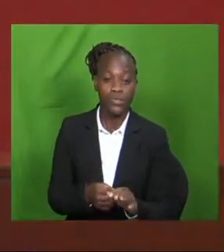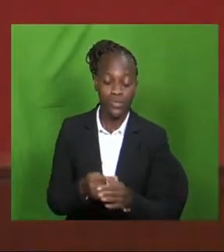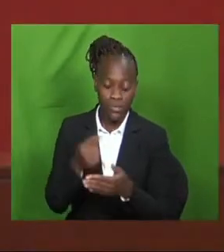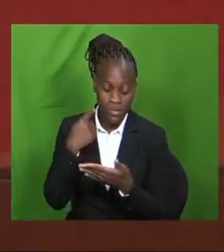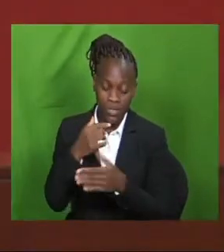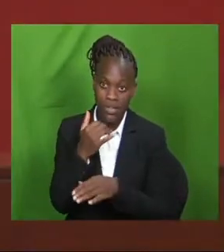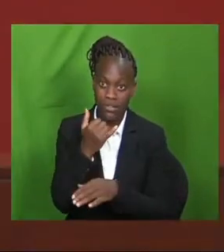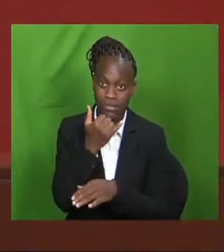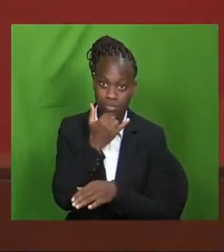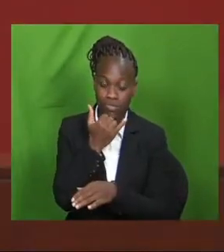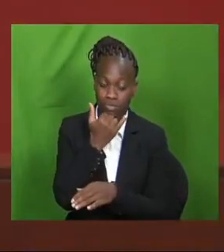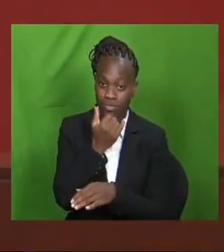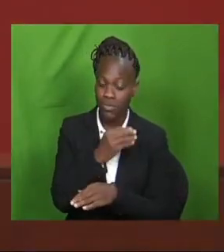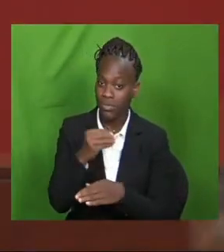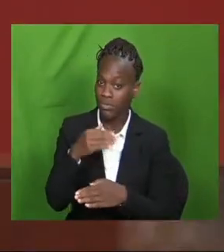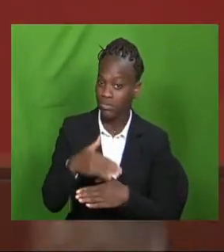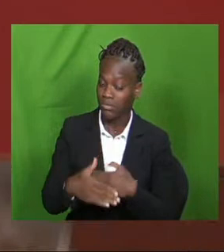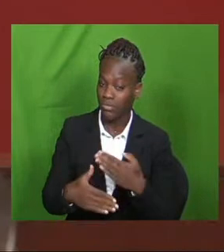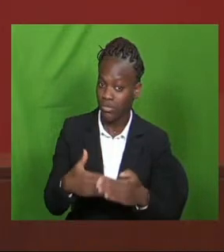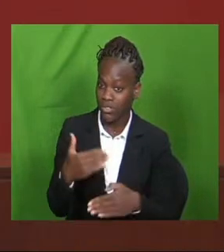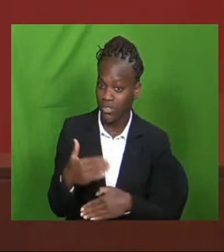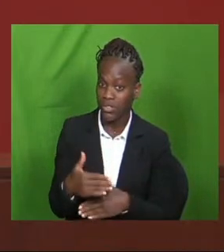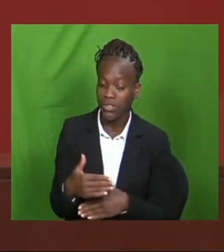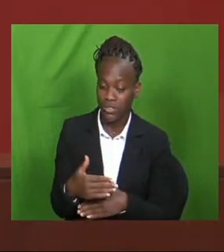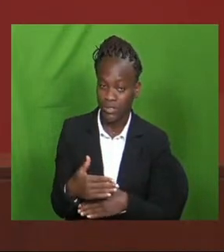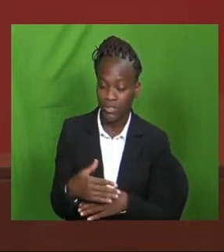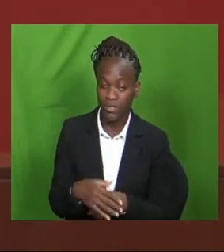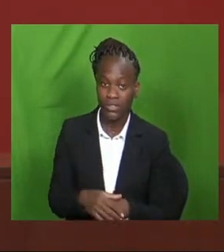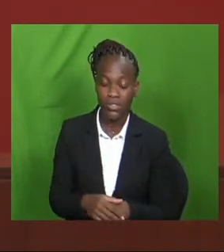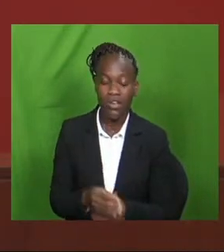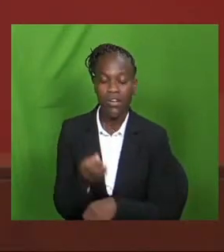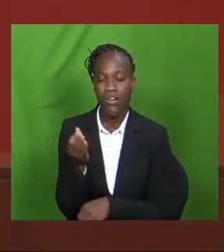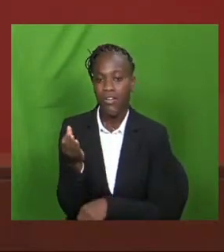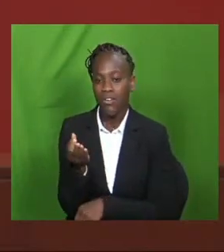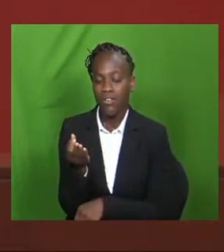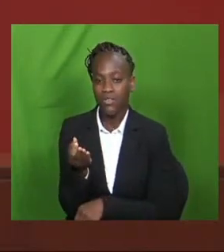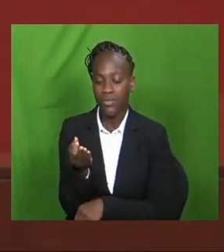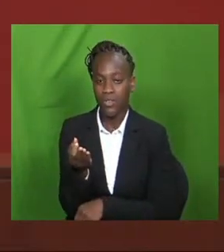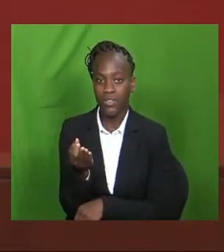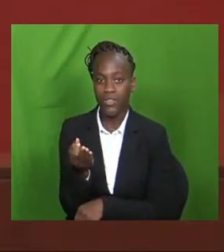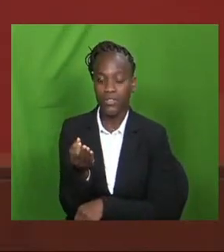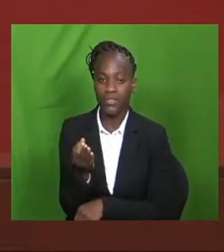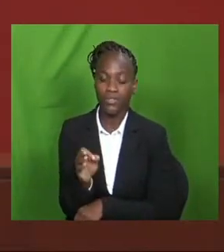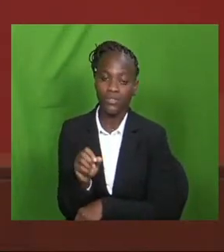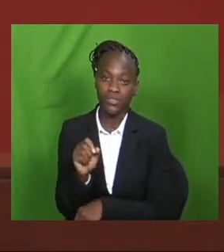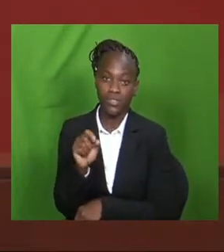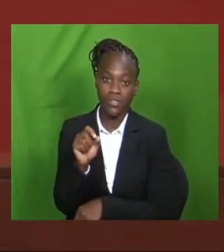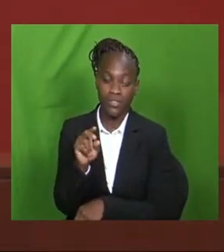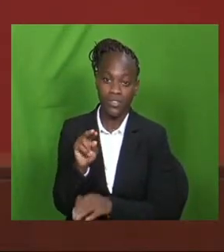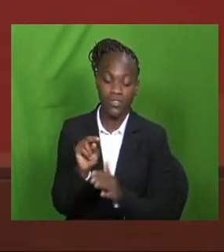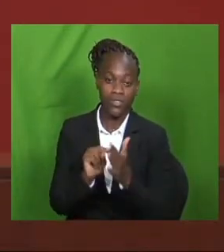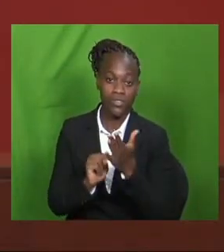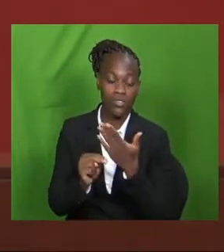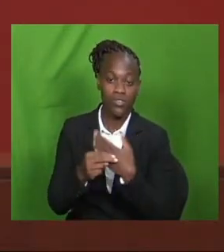and proceedings with the votes and proceedings of Friday, 11th November